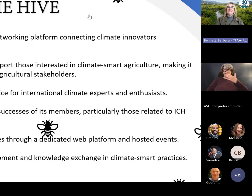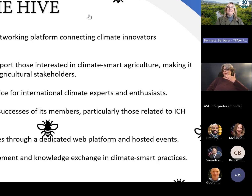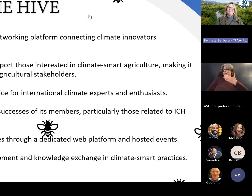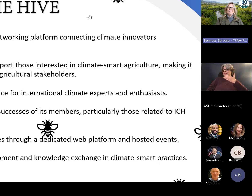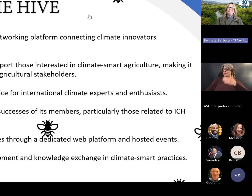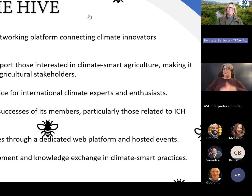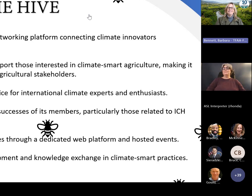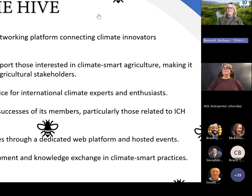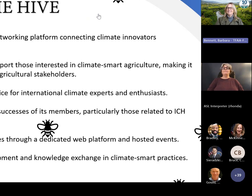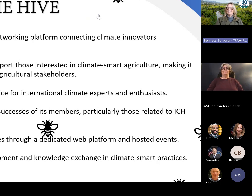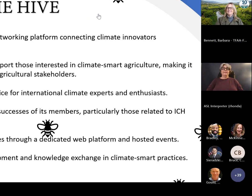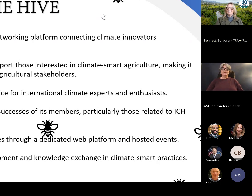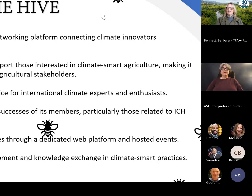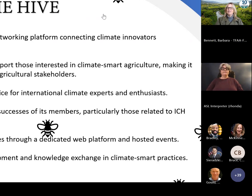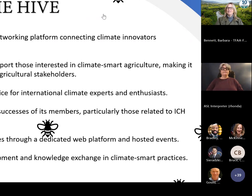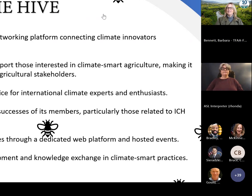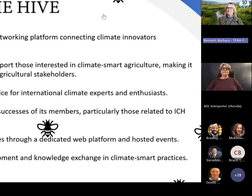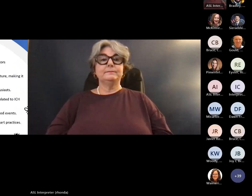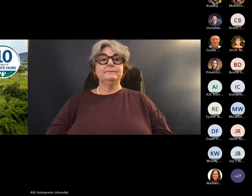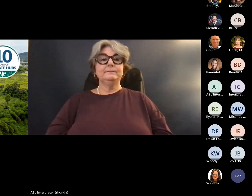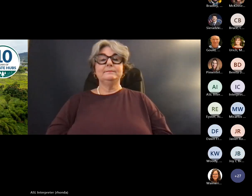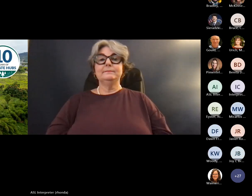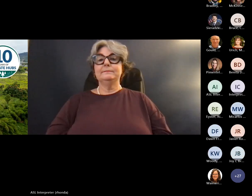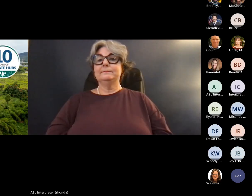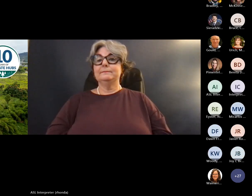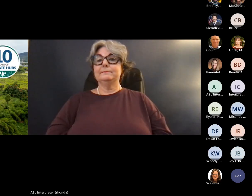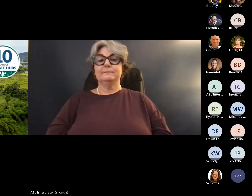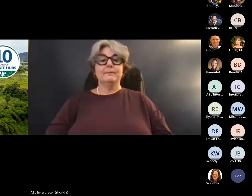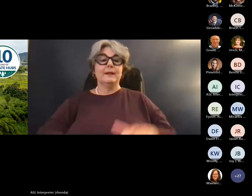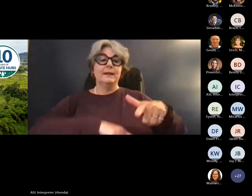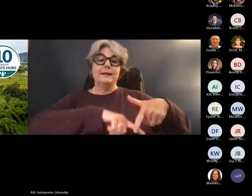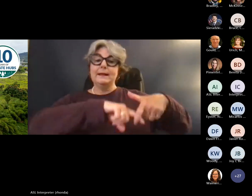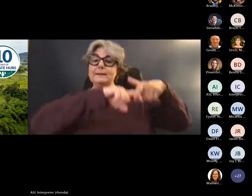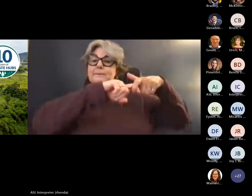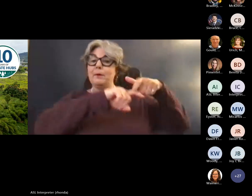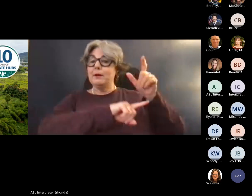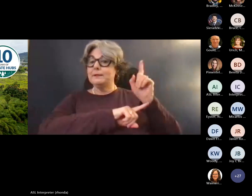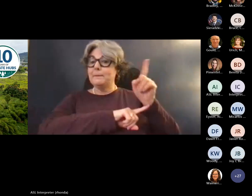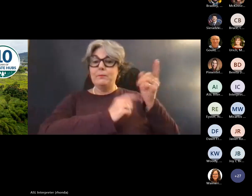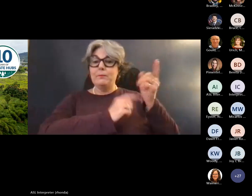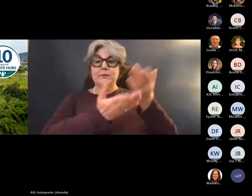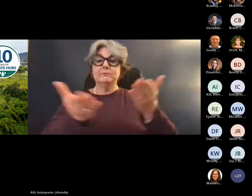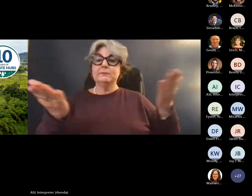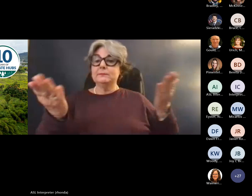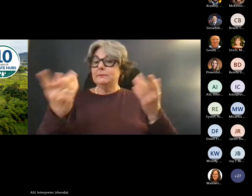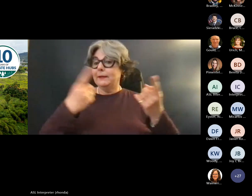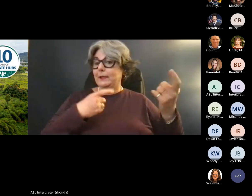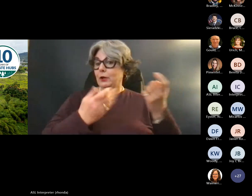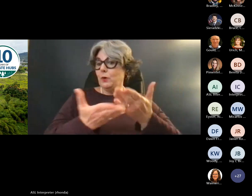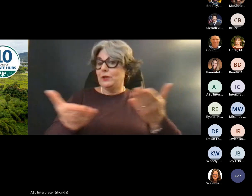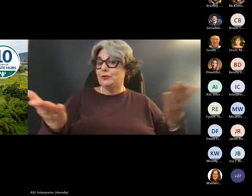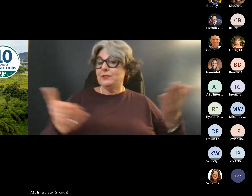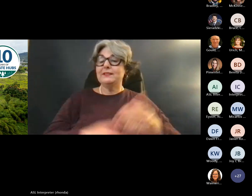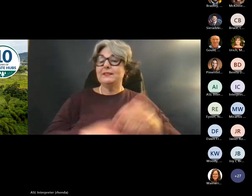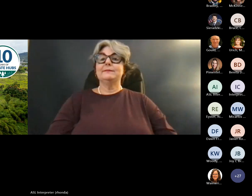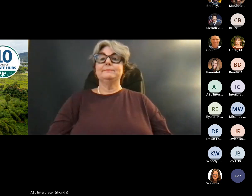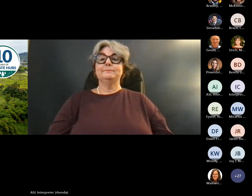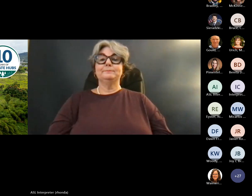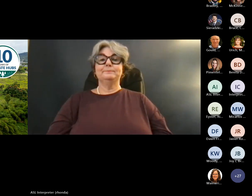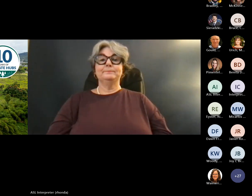All right. Well, let's just pause a moment and see if there are any questions from the audience for any